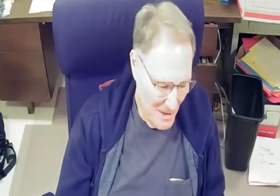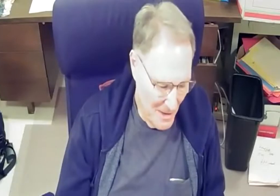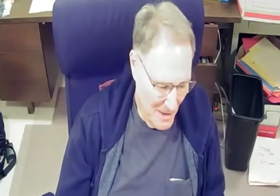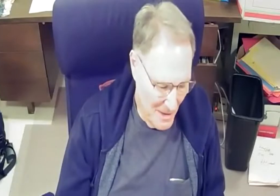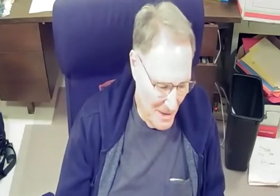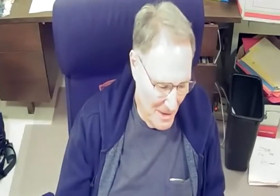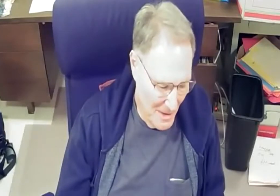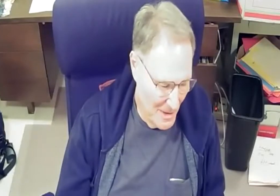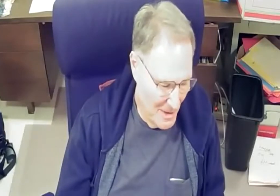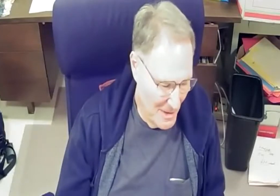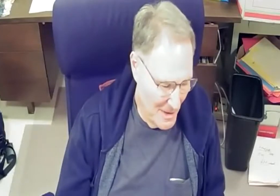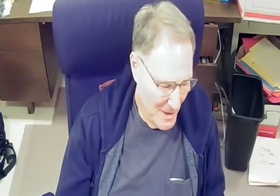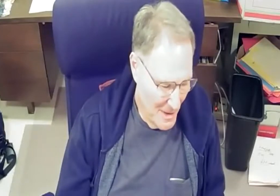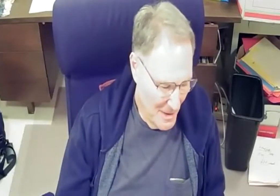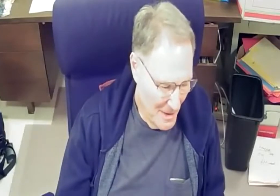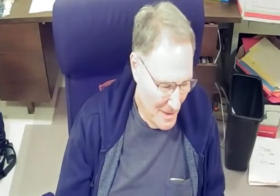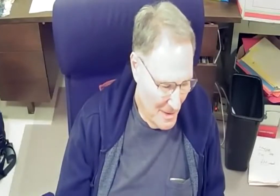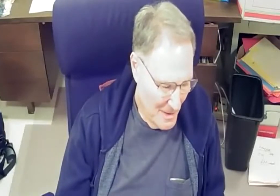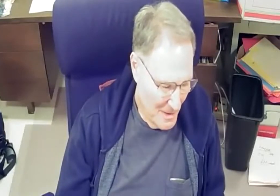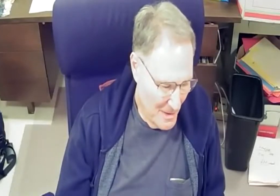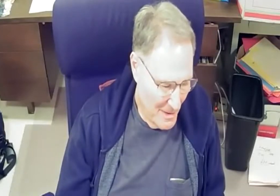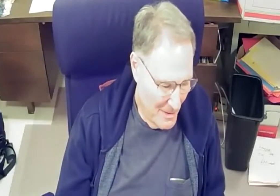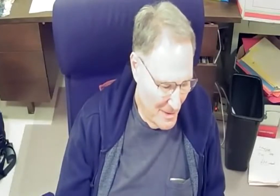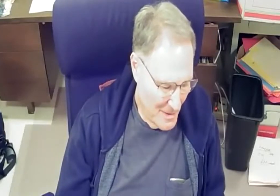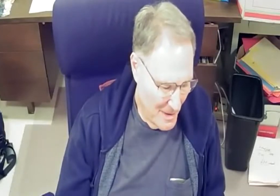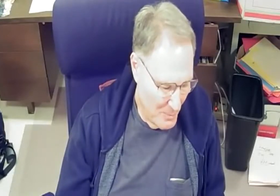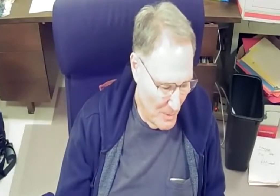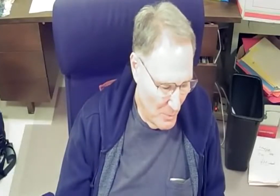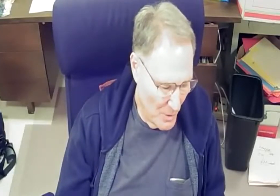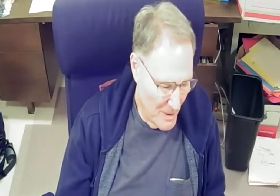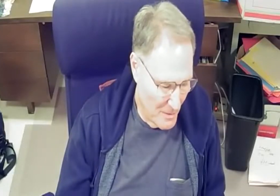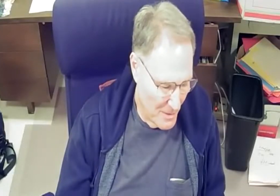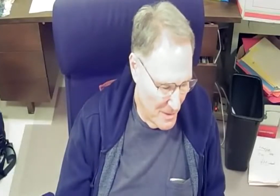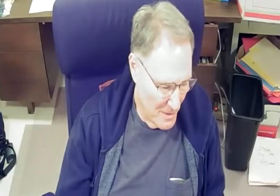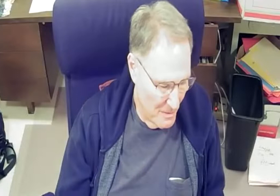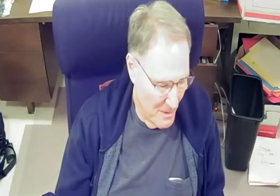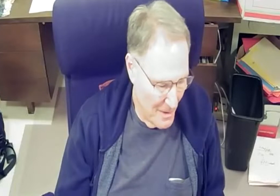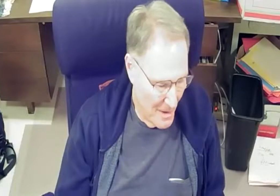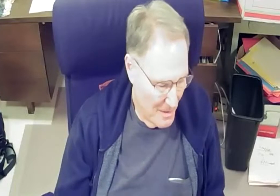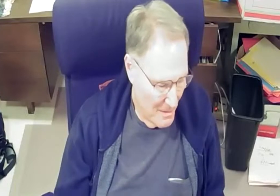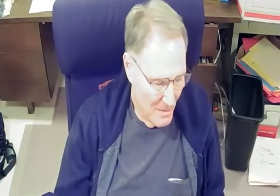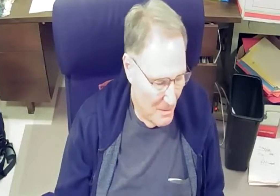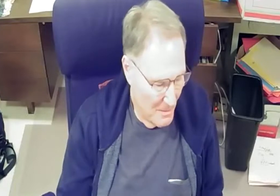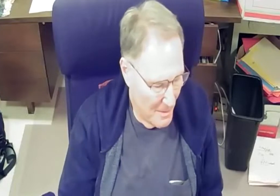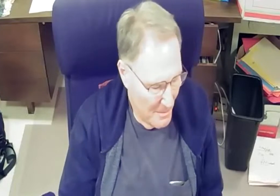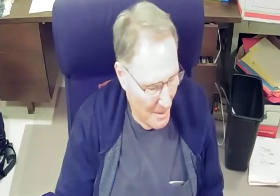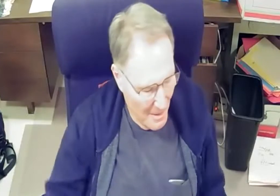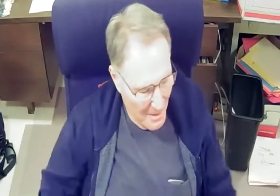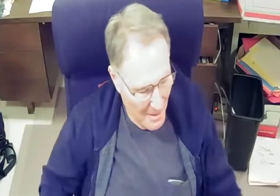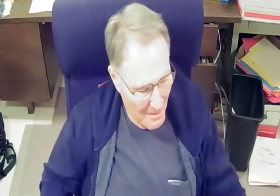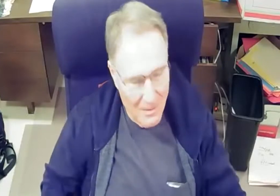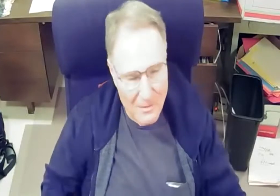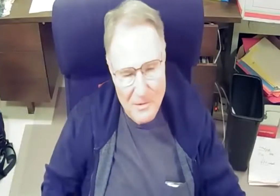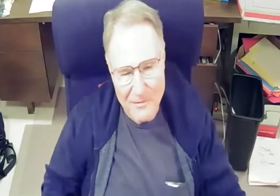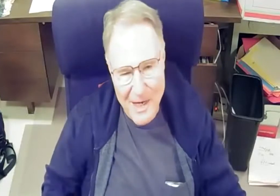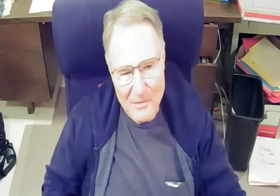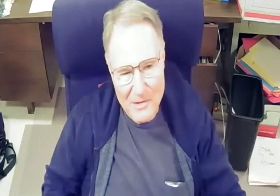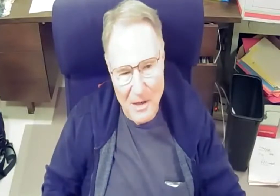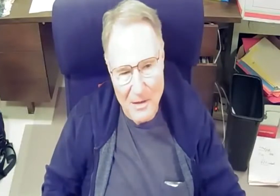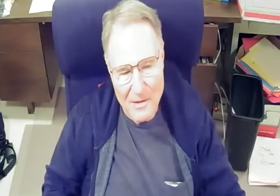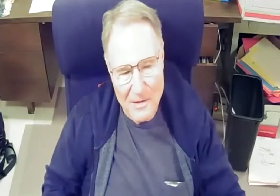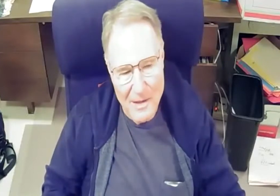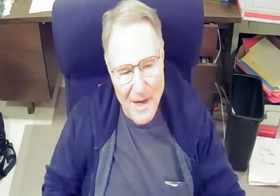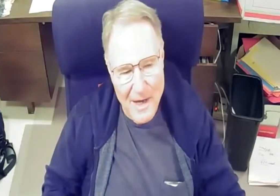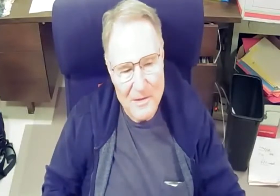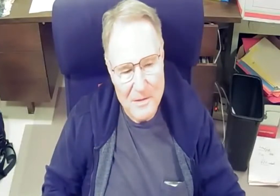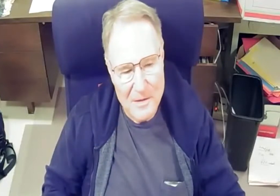change. And Chair Harrington said to put more resources in doing that. So can you let me know what your values